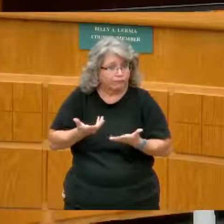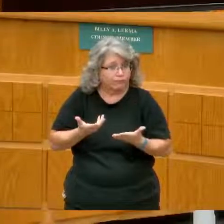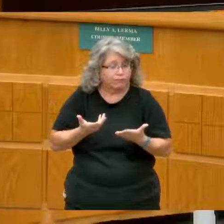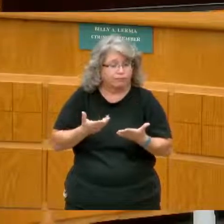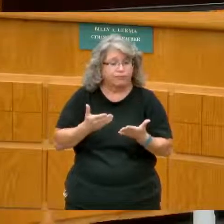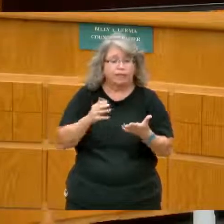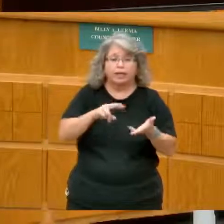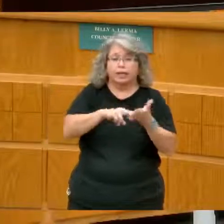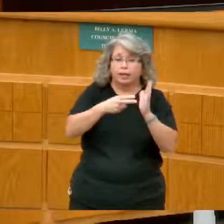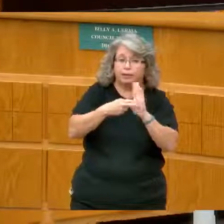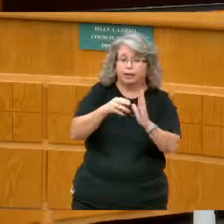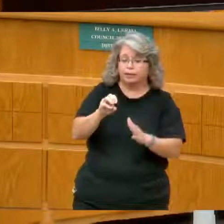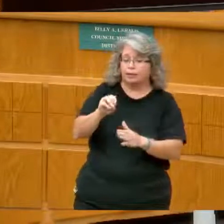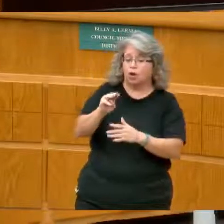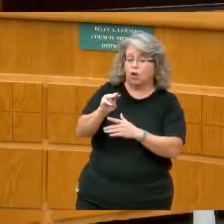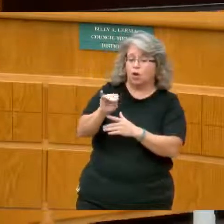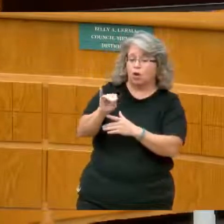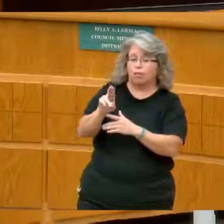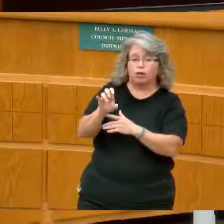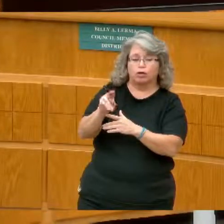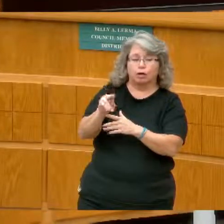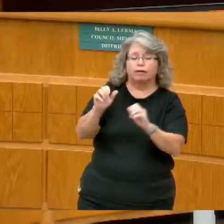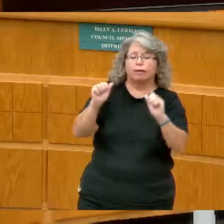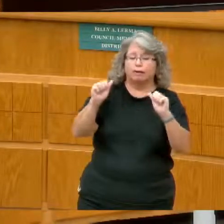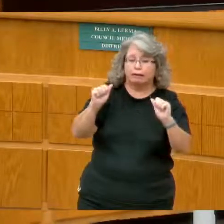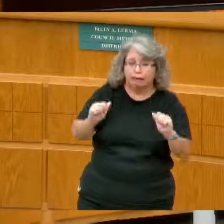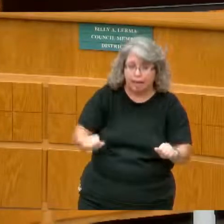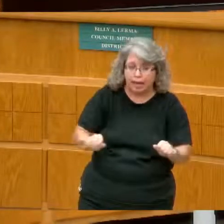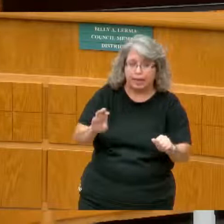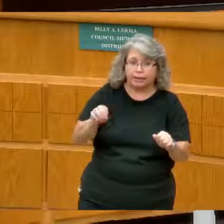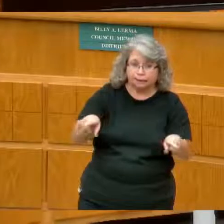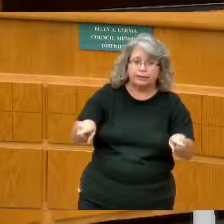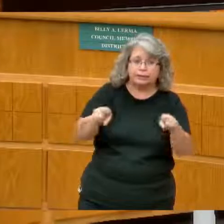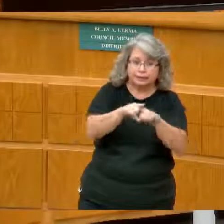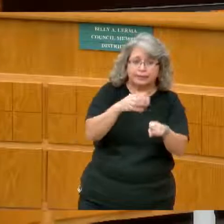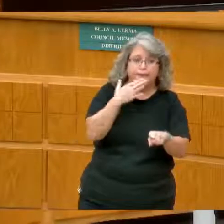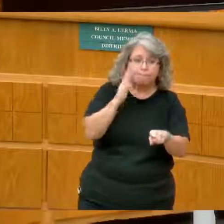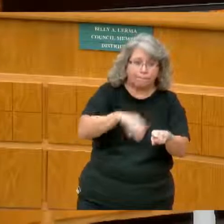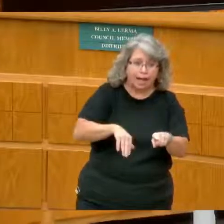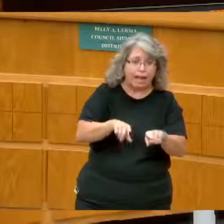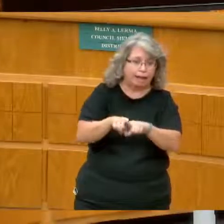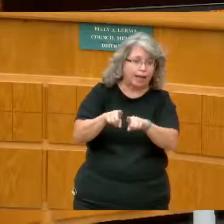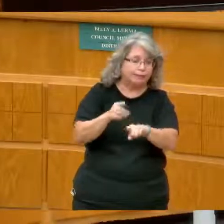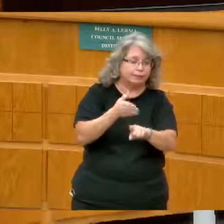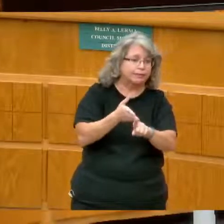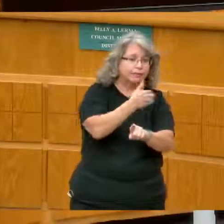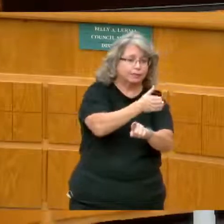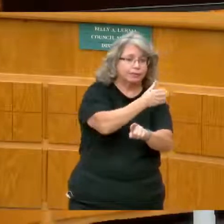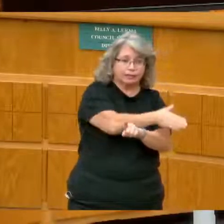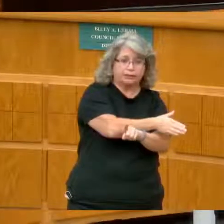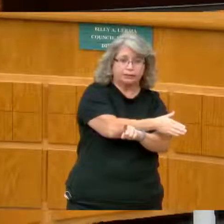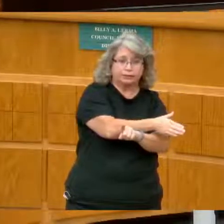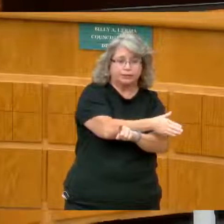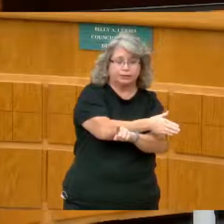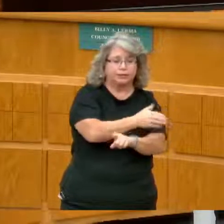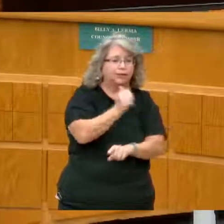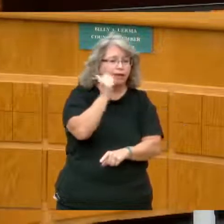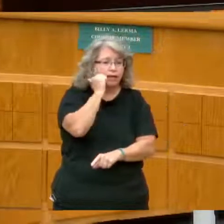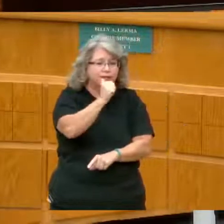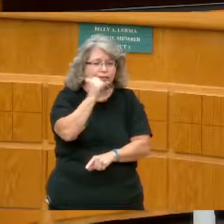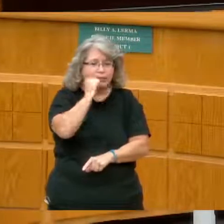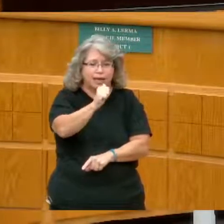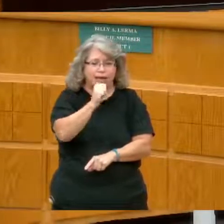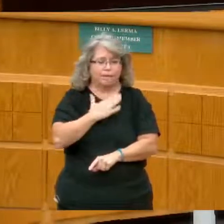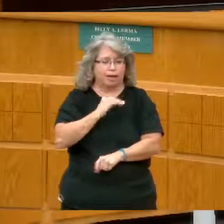as bad as any other previous variant. So every day, my job is to make sure that we